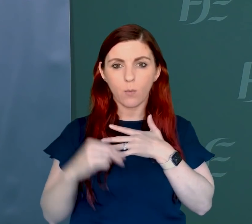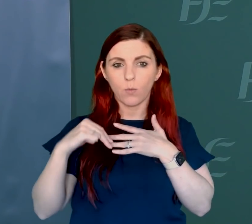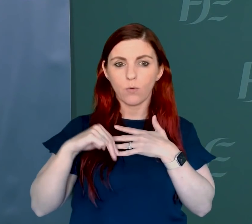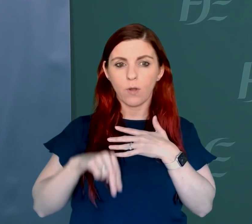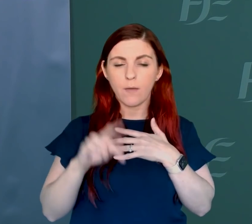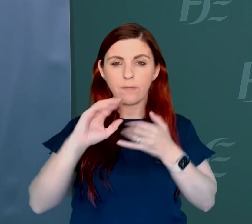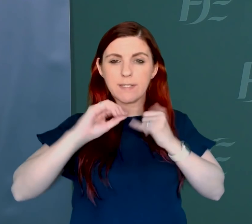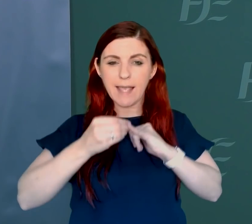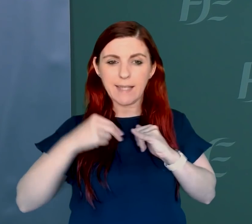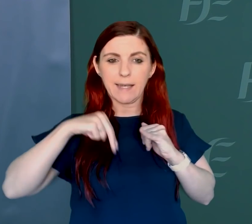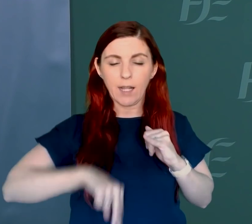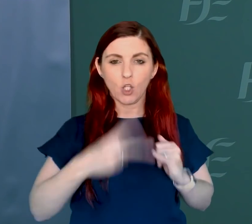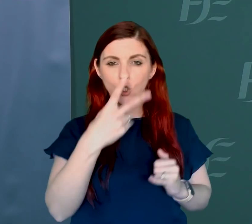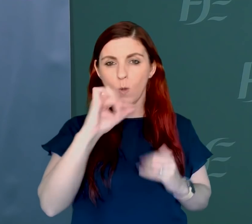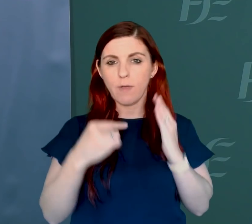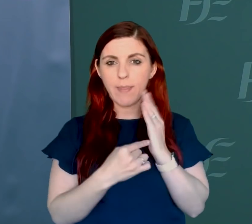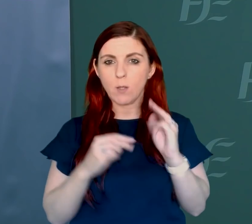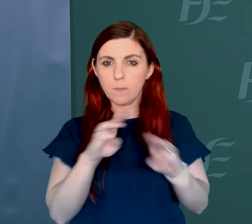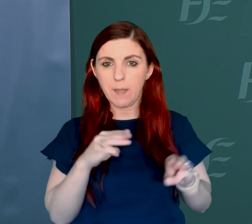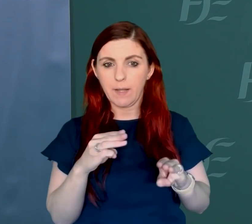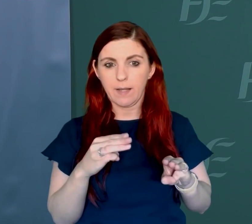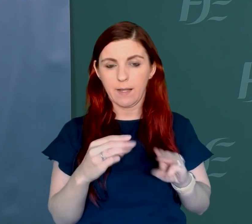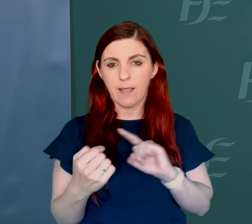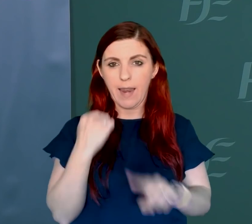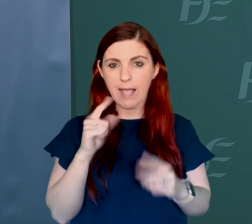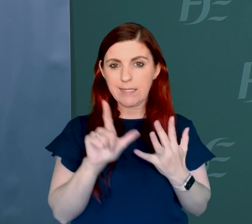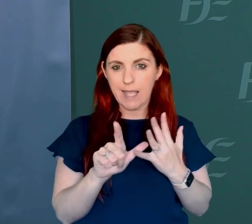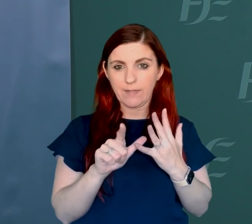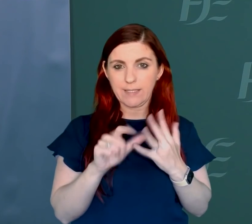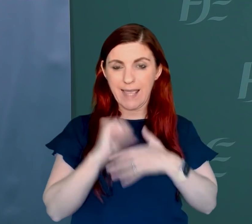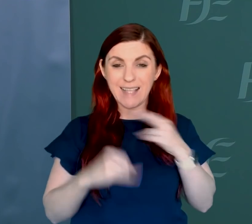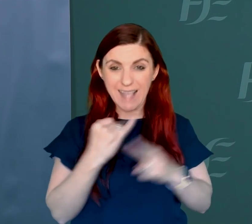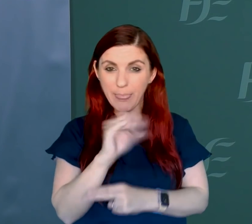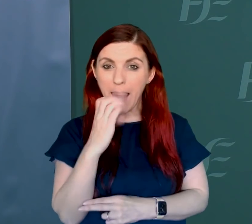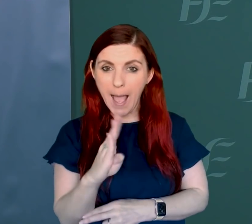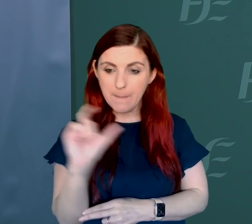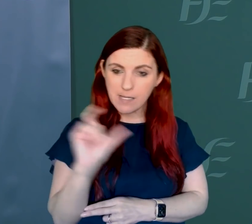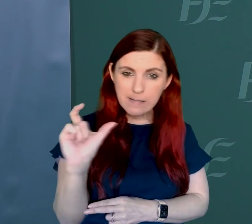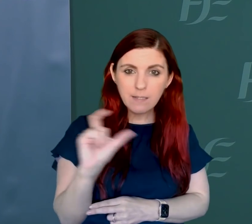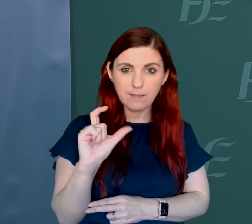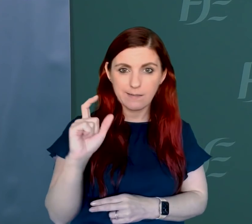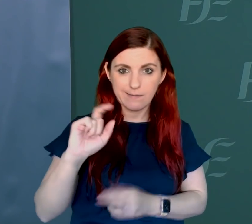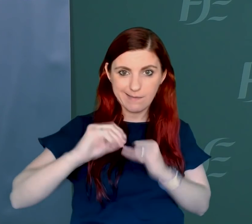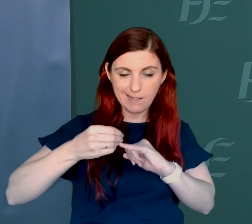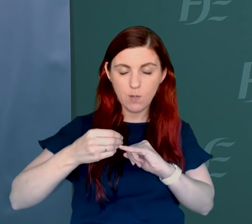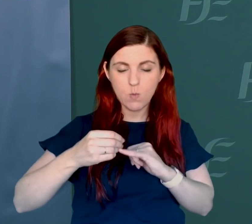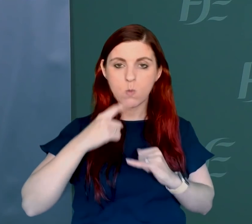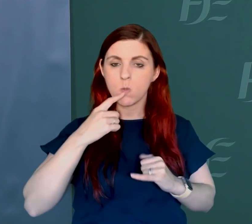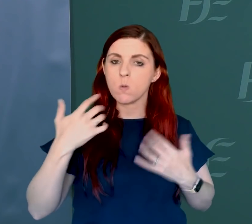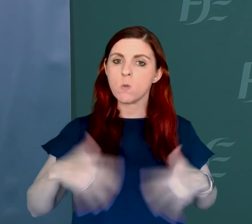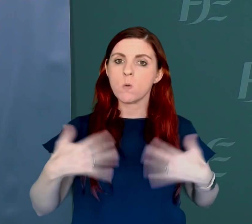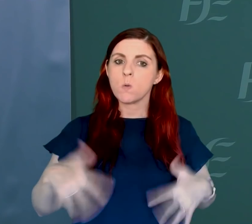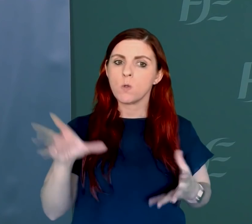tested almost 200,000 lab tests. That's a phenomenal figure that we are now looking at of our total lab